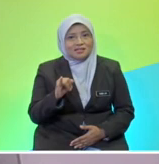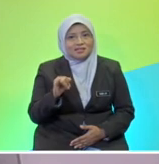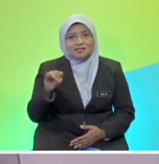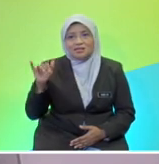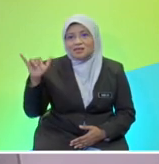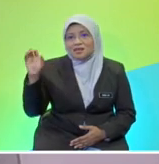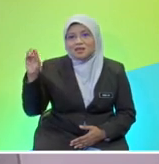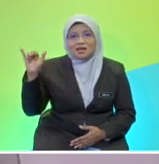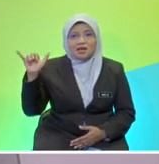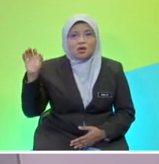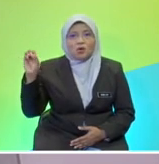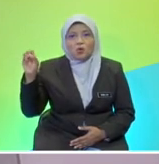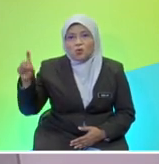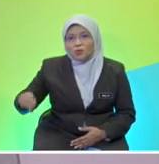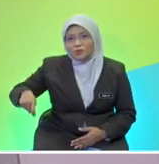spell. It's